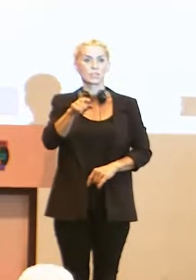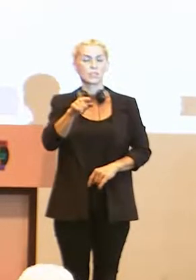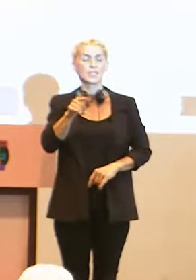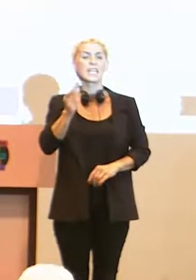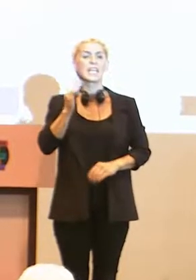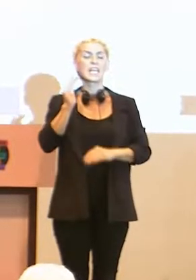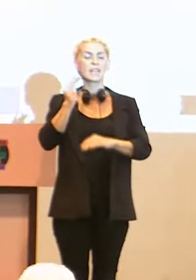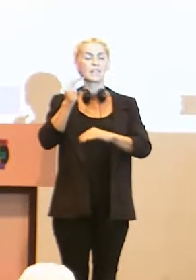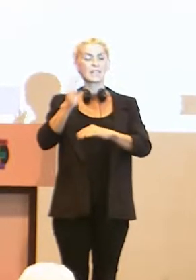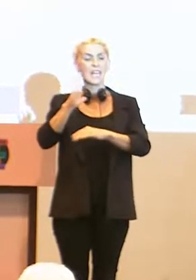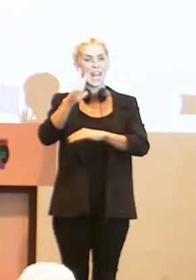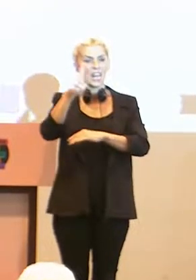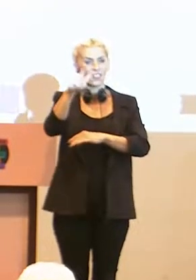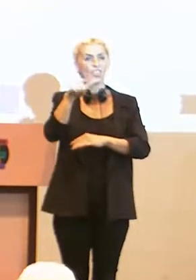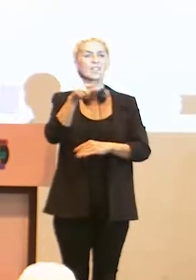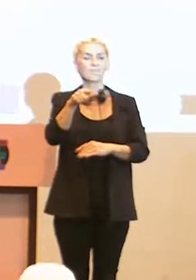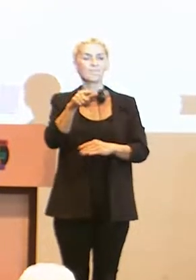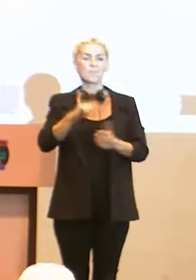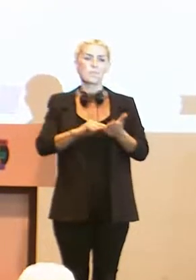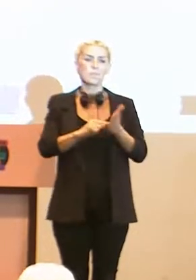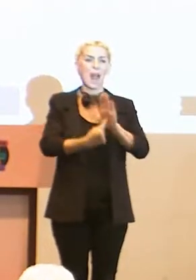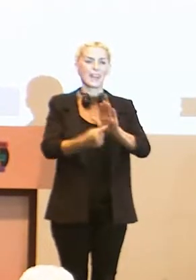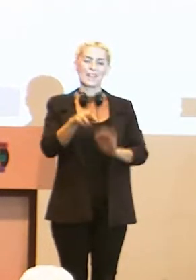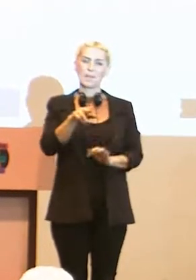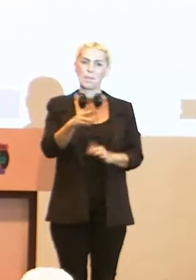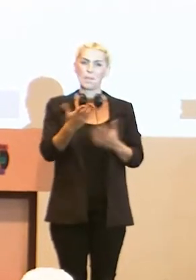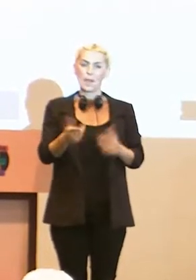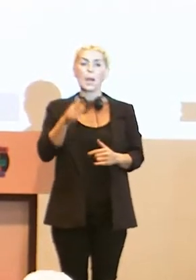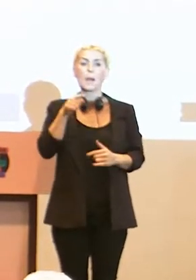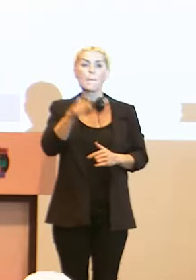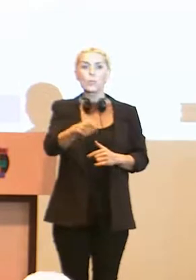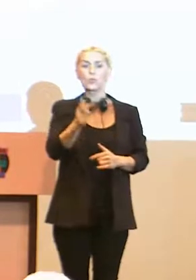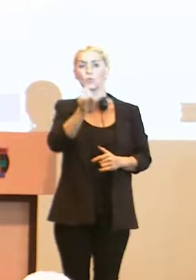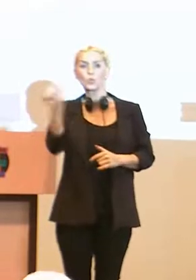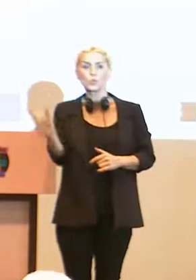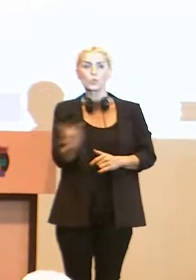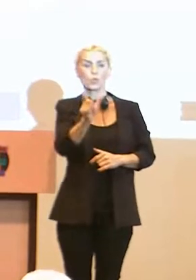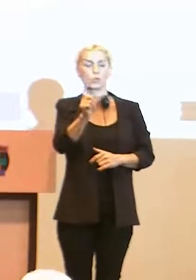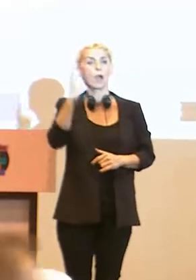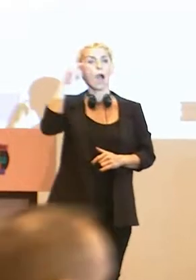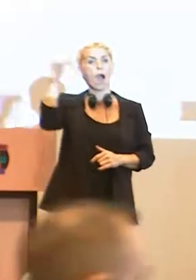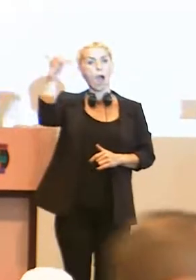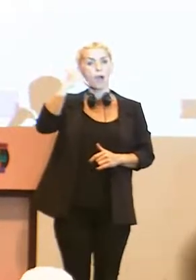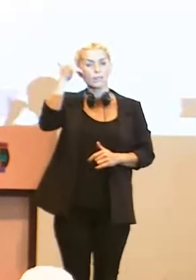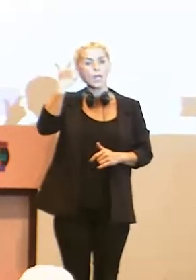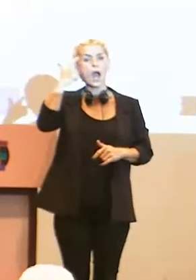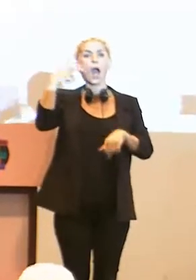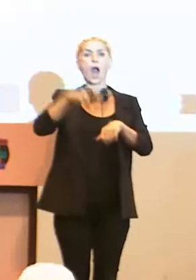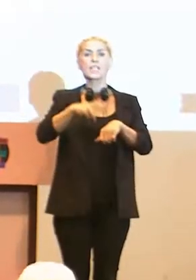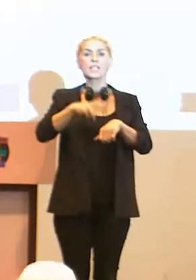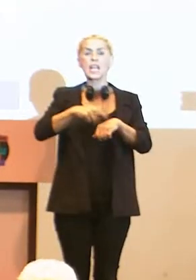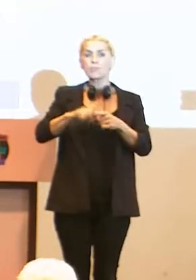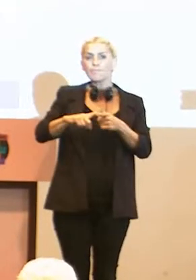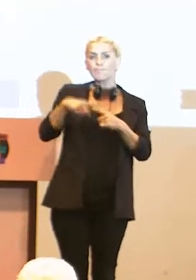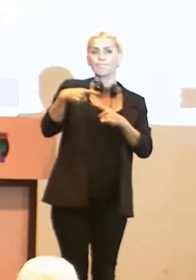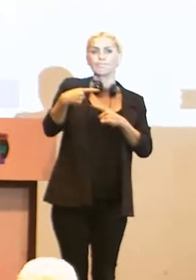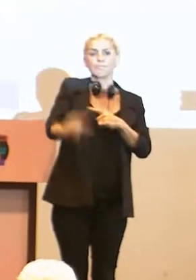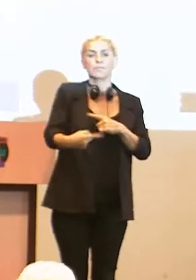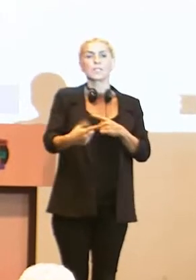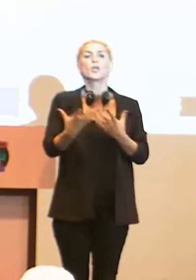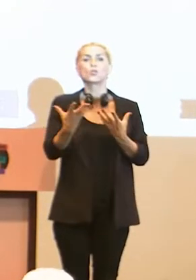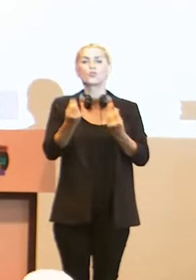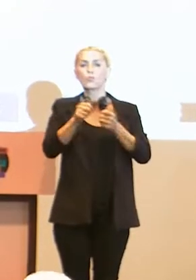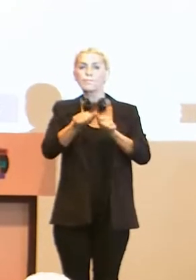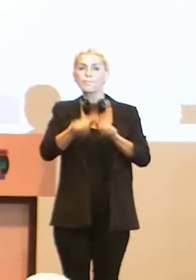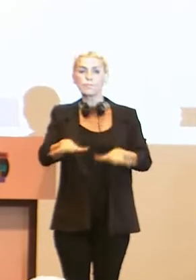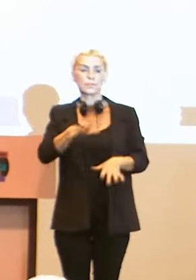past but who they are afraid of the future so based on this we need to say that memory